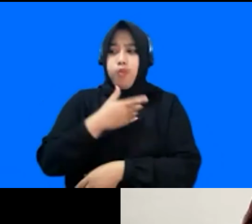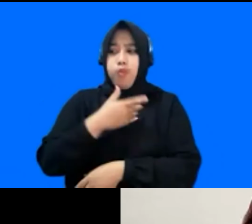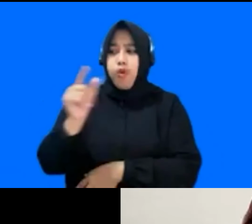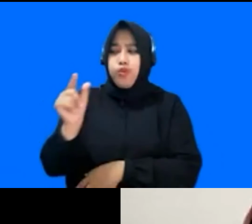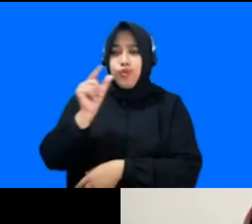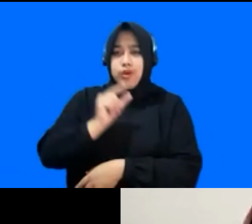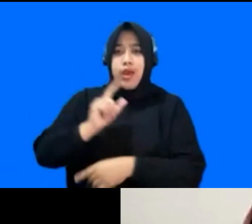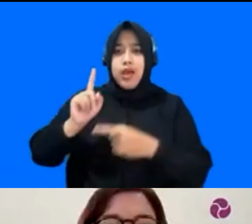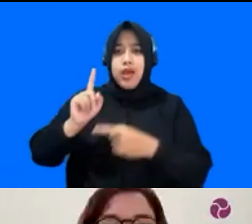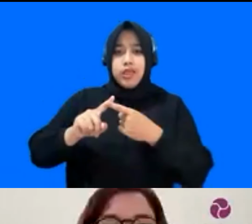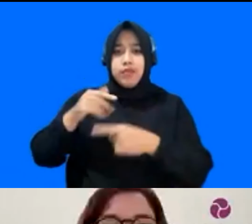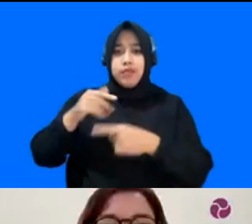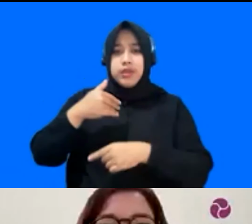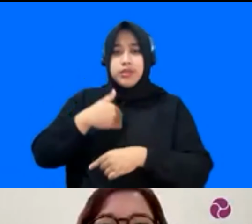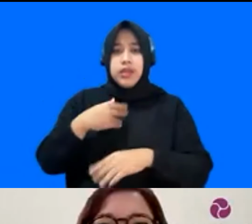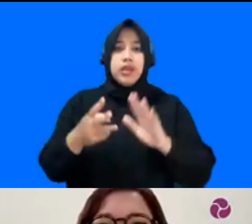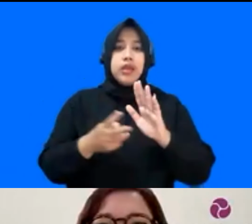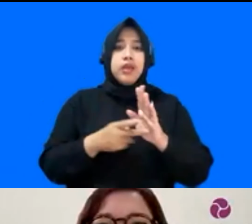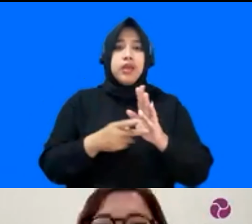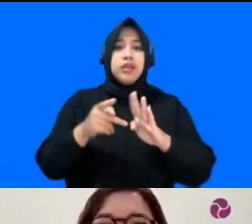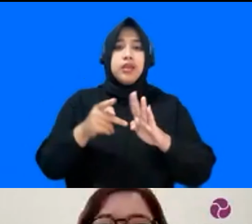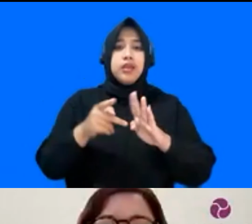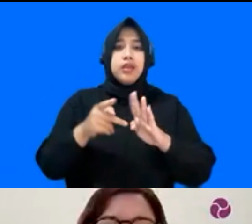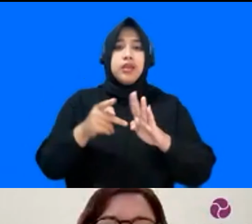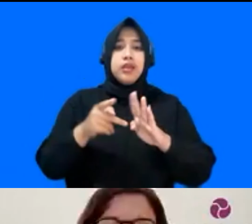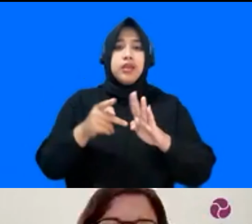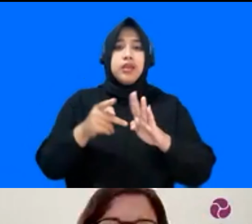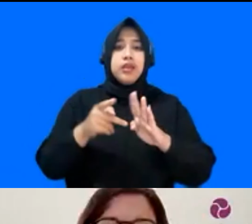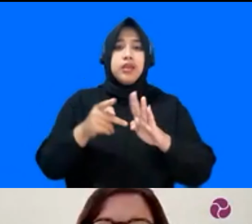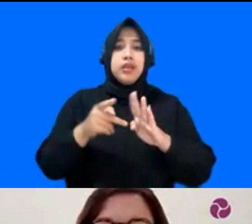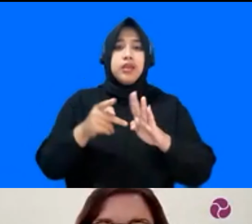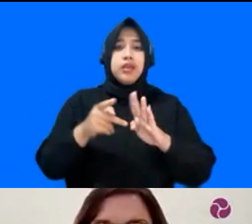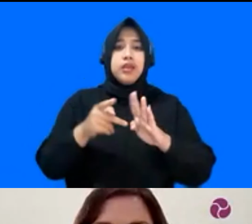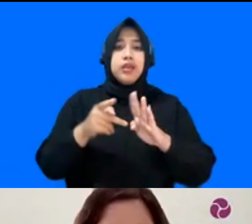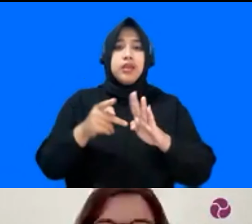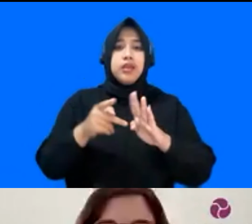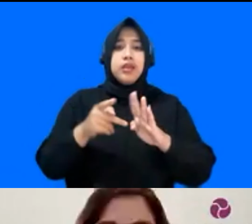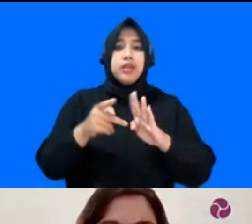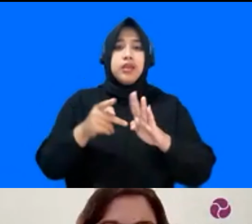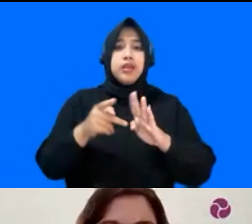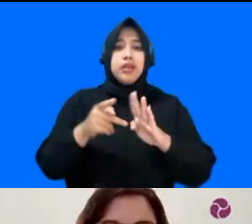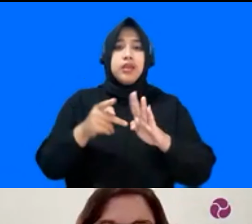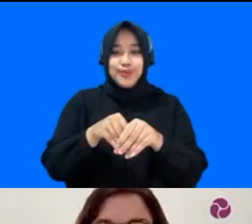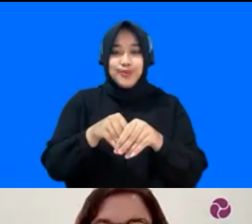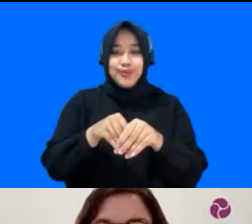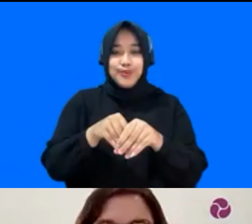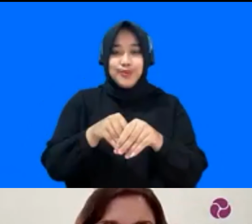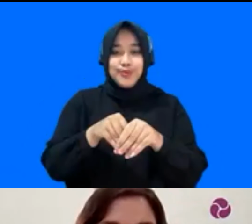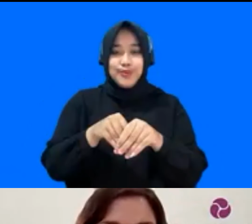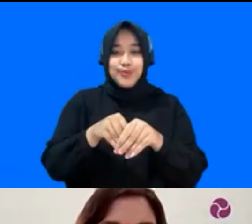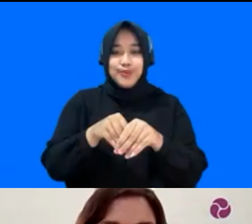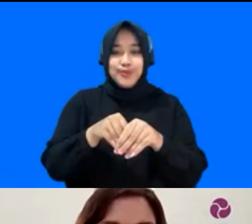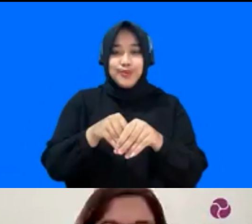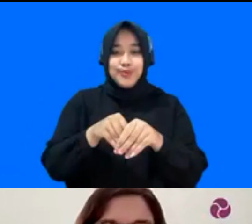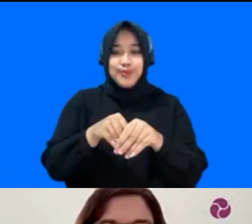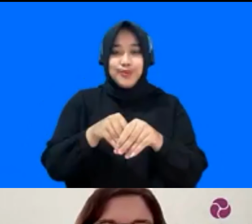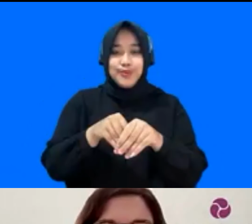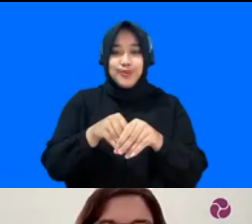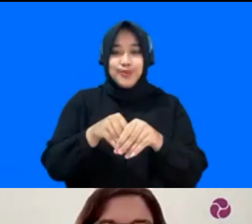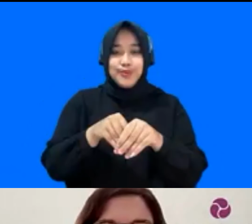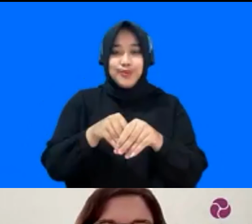for Governance, to join us to facilitate this session with you. Over to you, Nicola. Thanks very